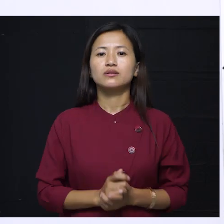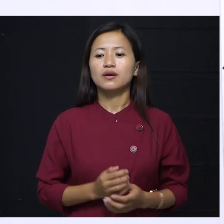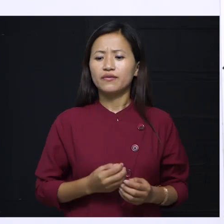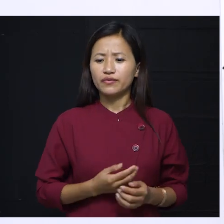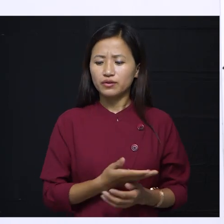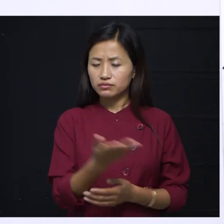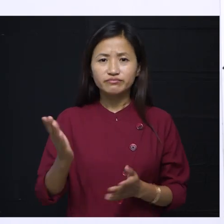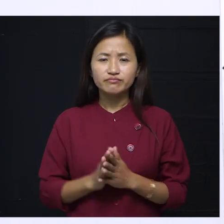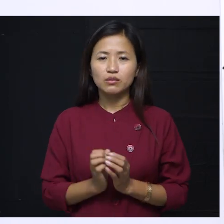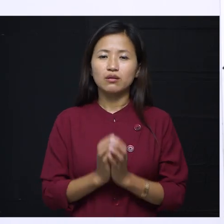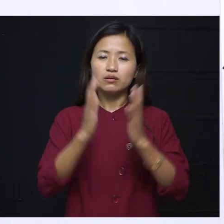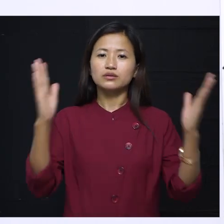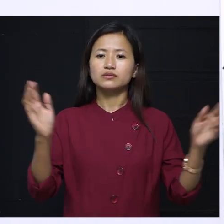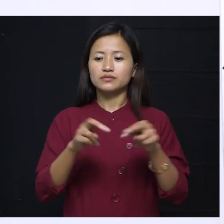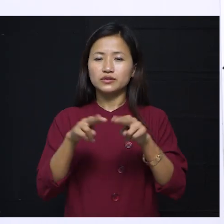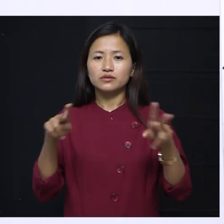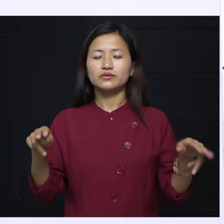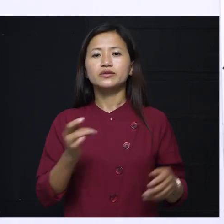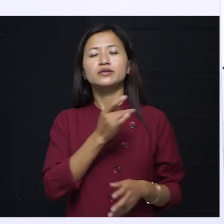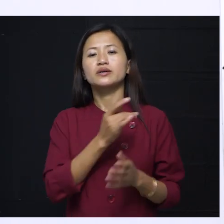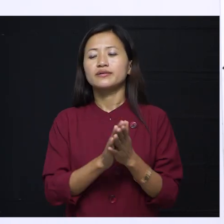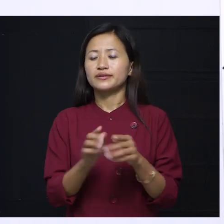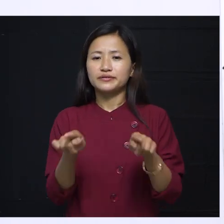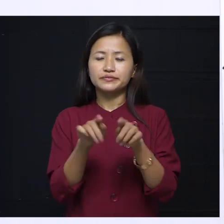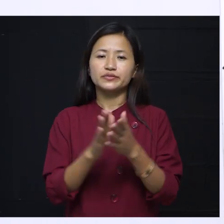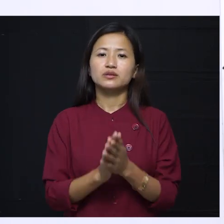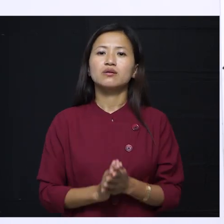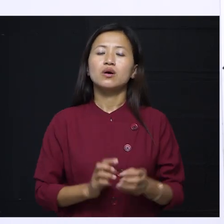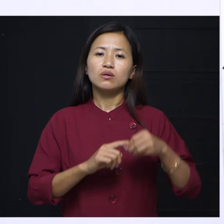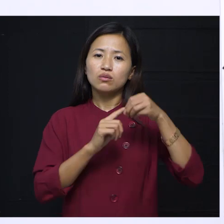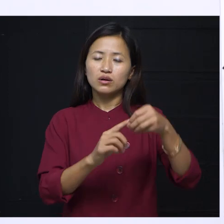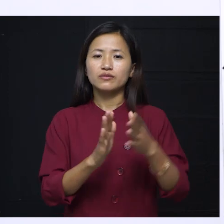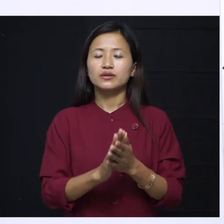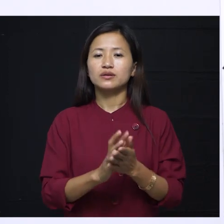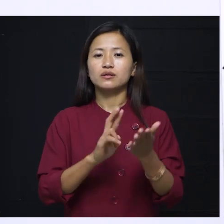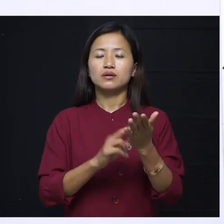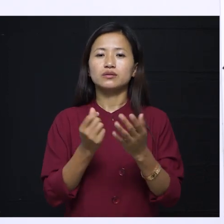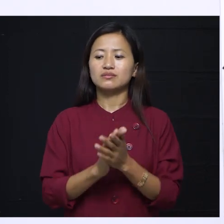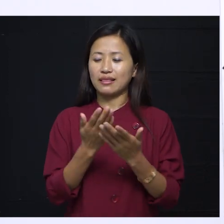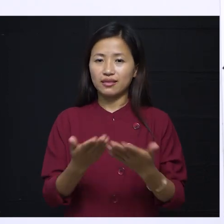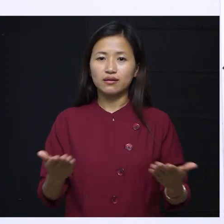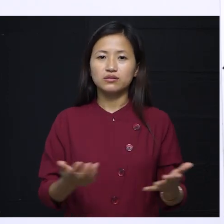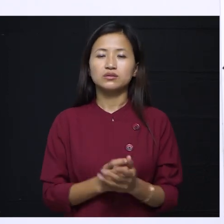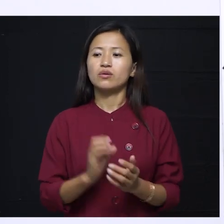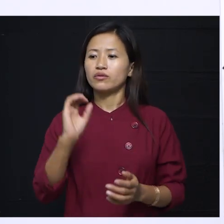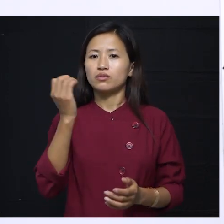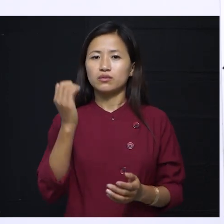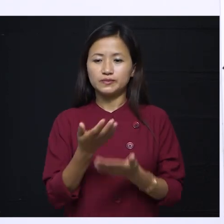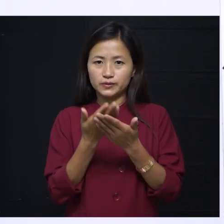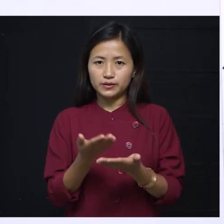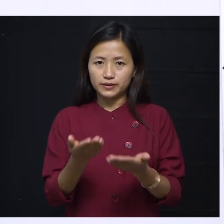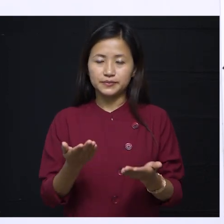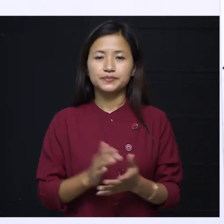lot of different kinds of words that you can use to describe or to qualify a noun, a thing, or even an object.